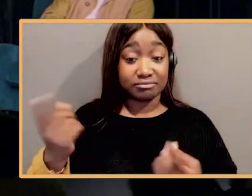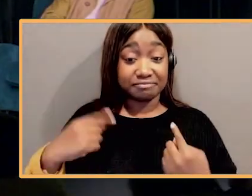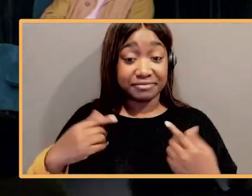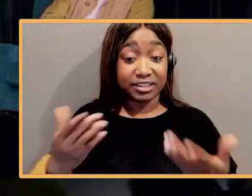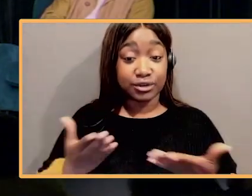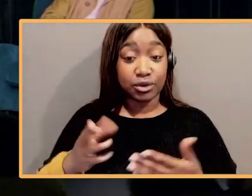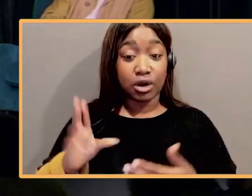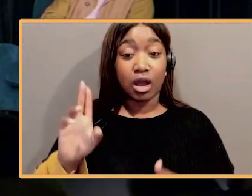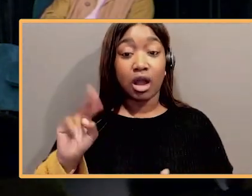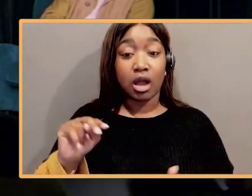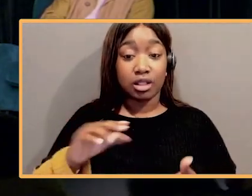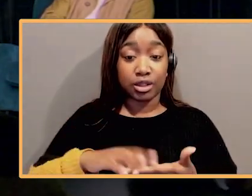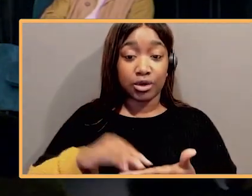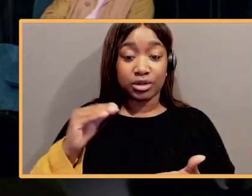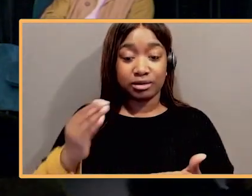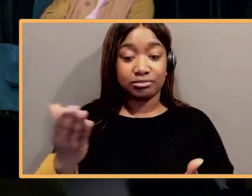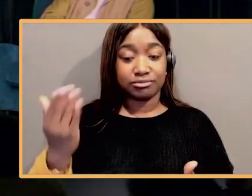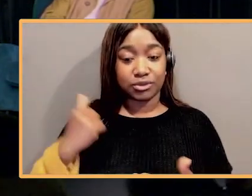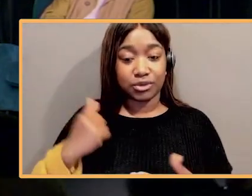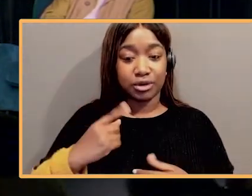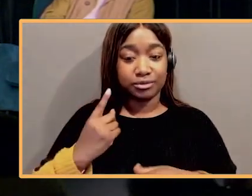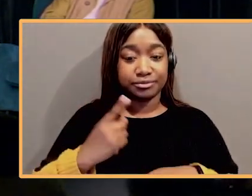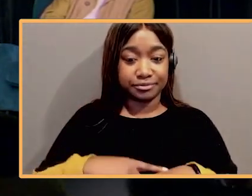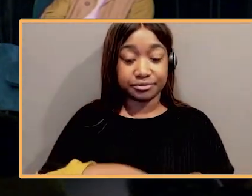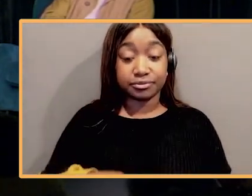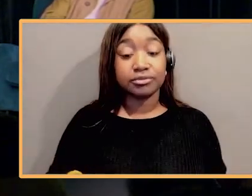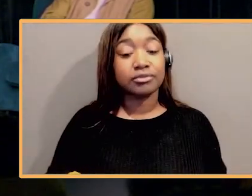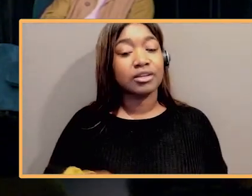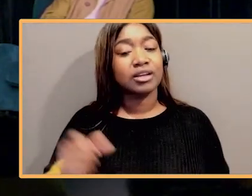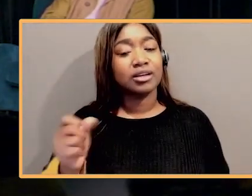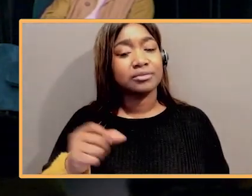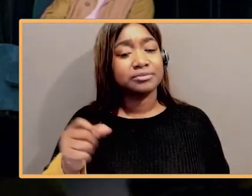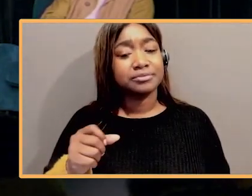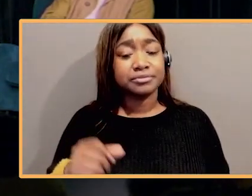I was wondering, and also like